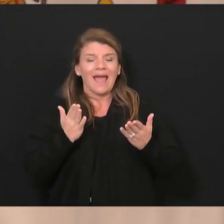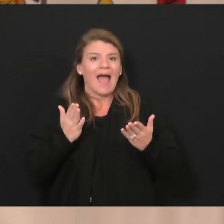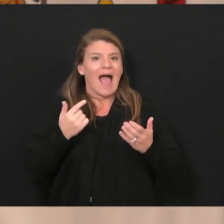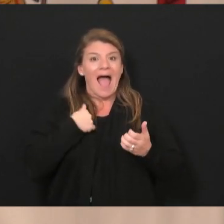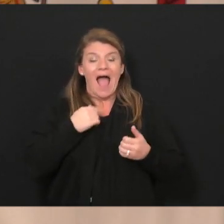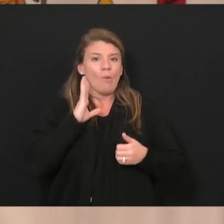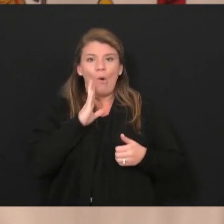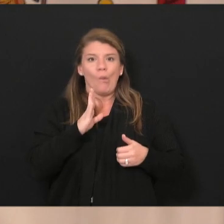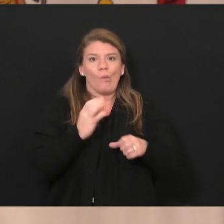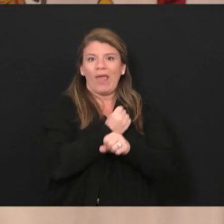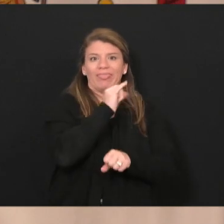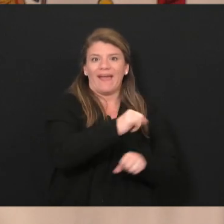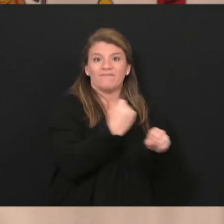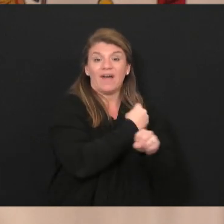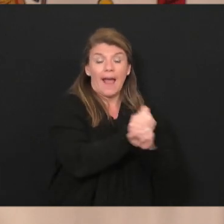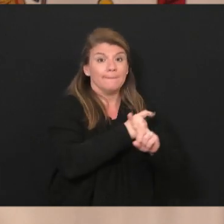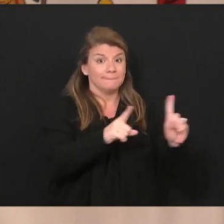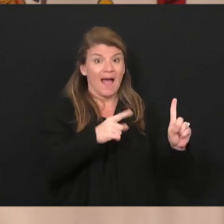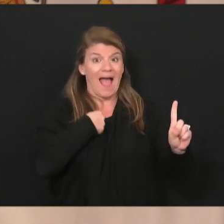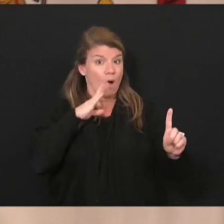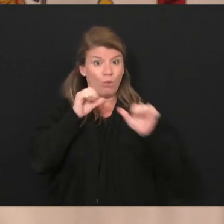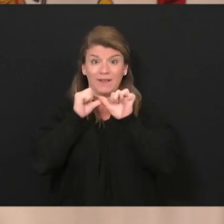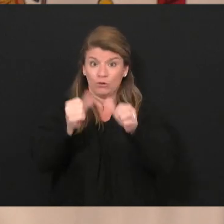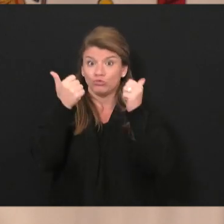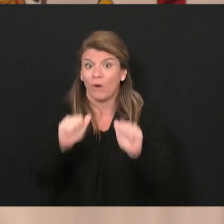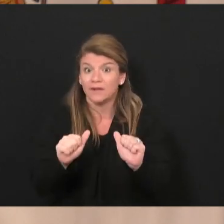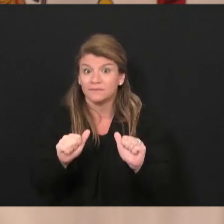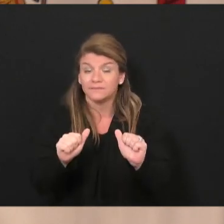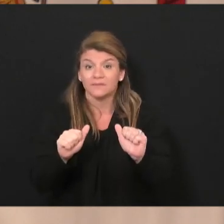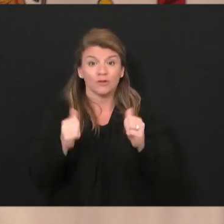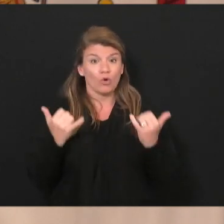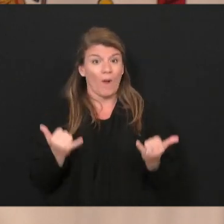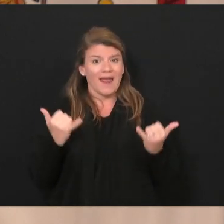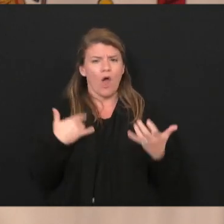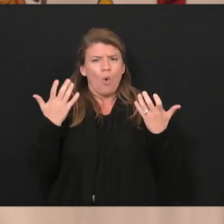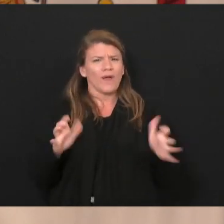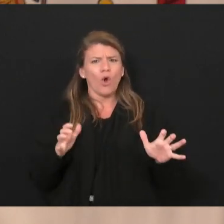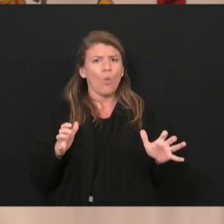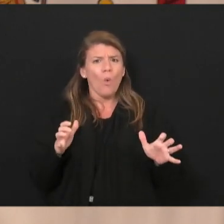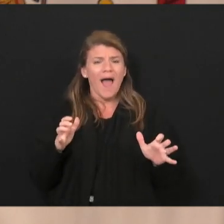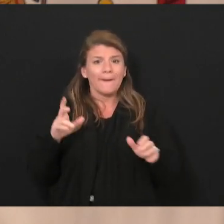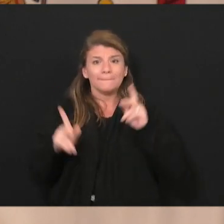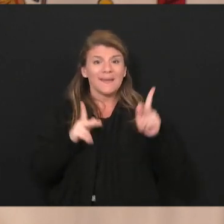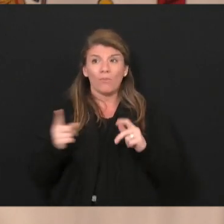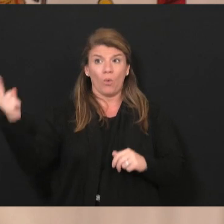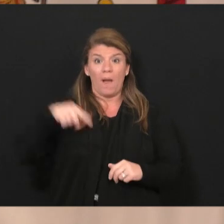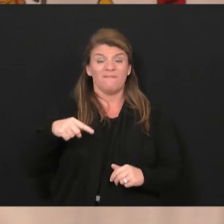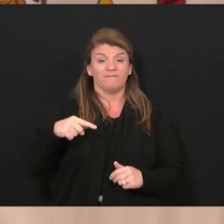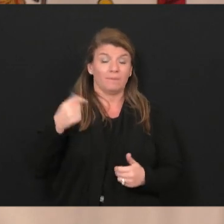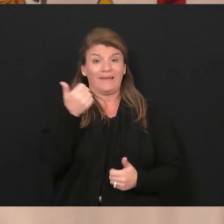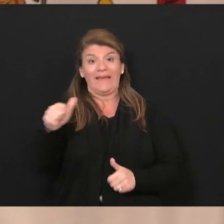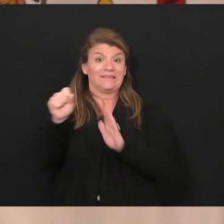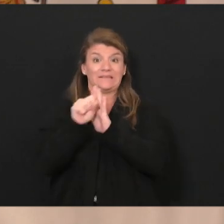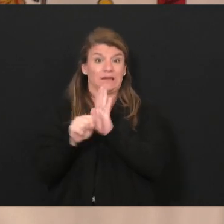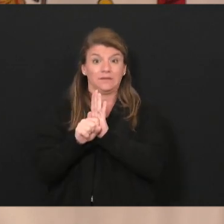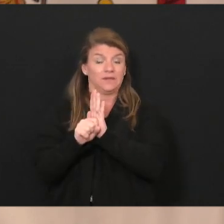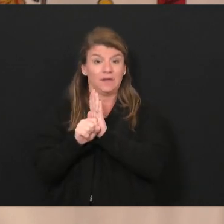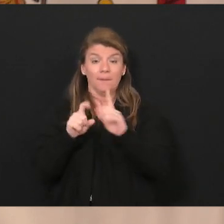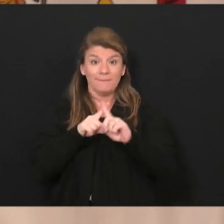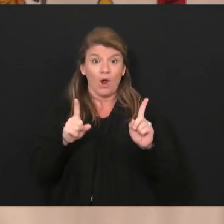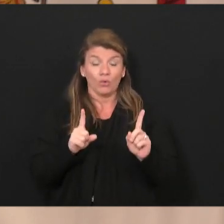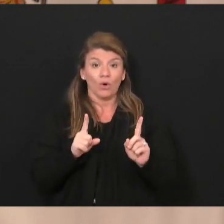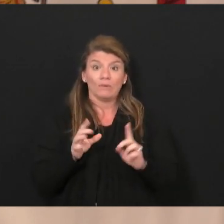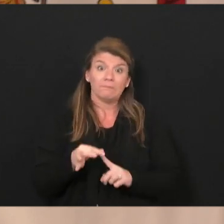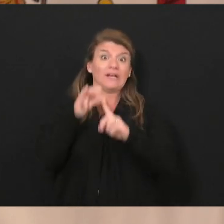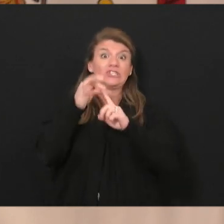to protect our people. And right now, we don't want people coming in here from any state whatsoever, but